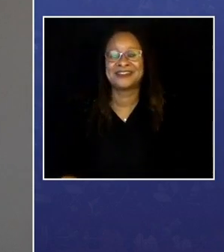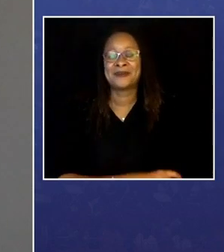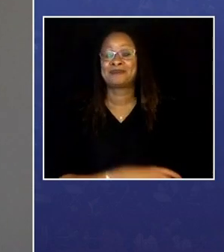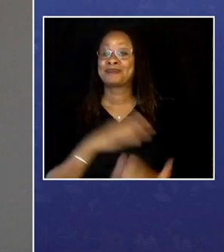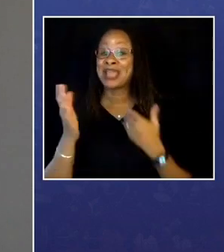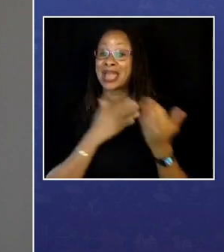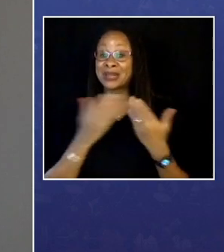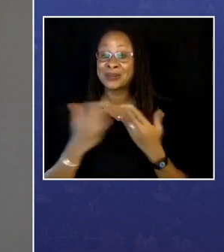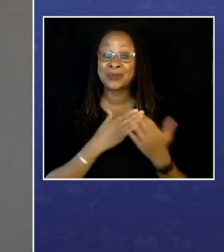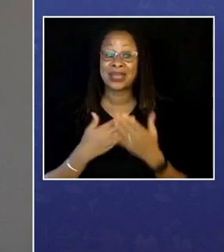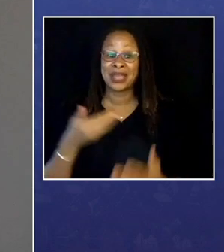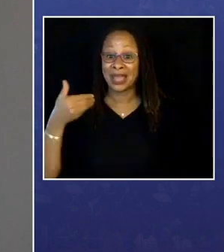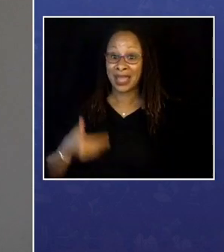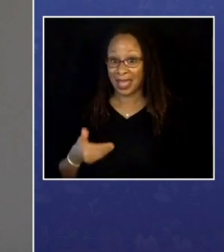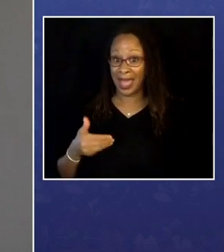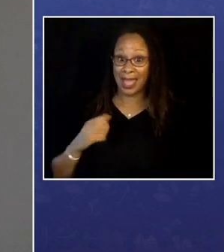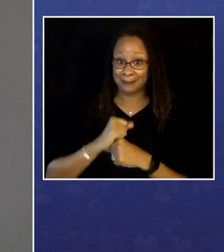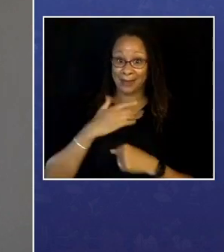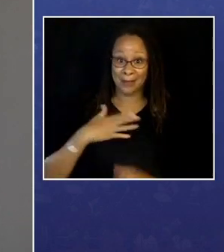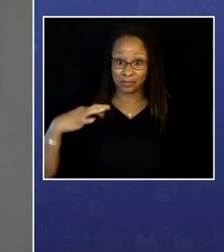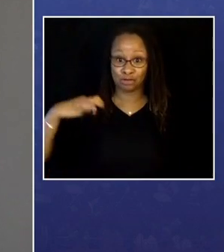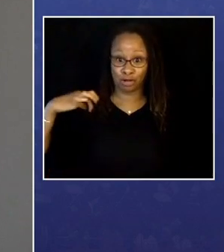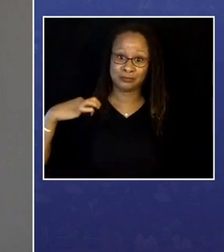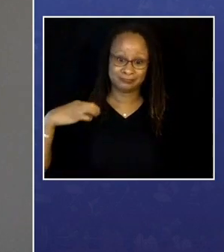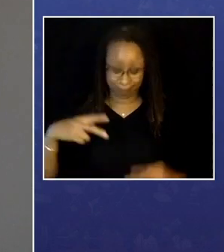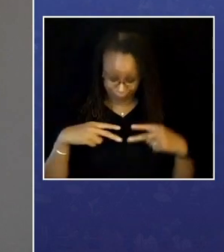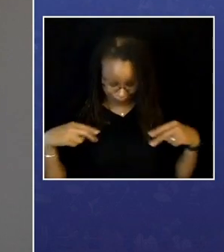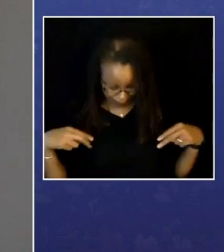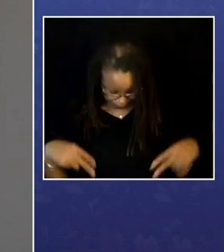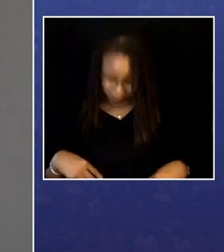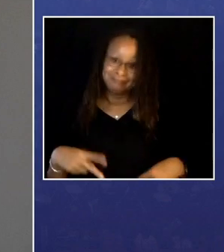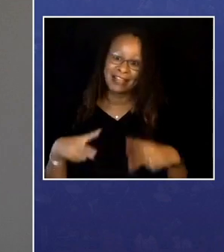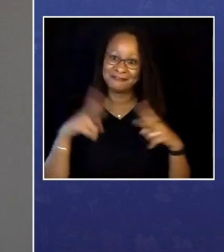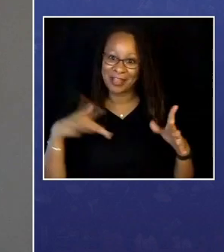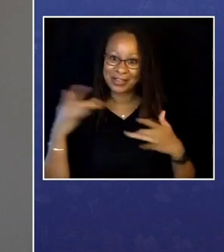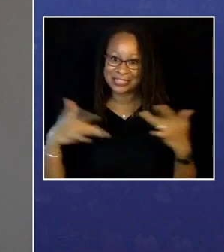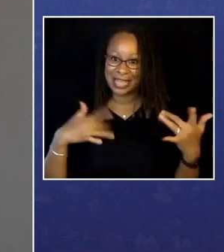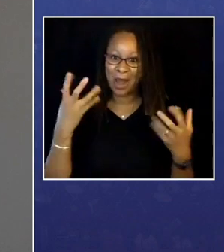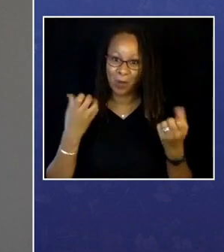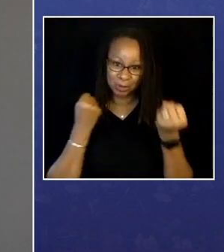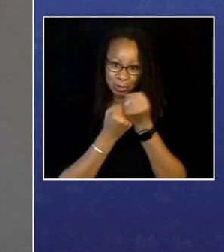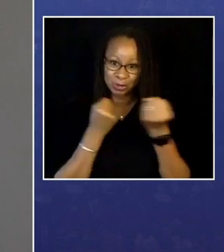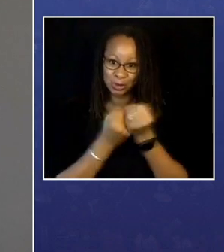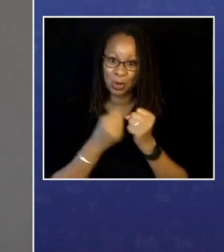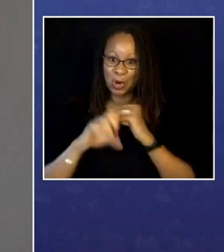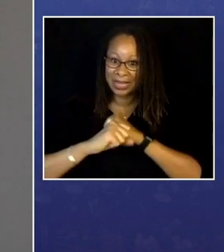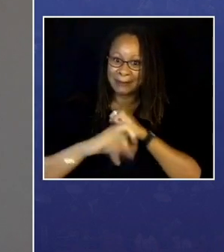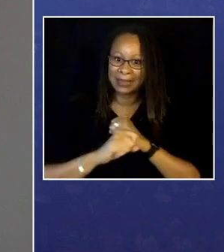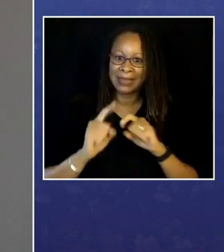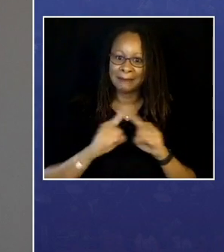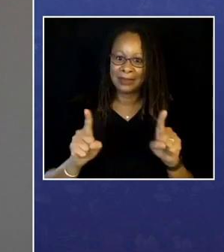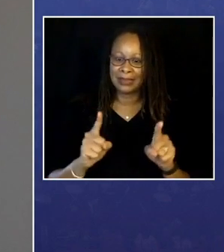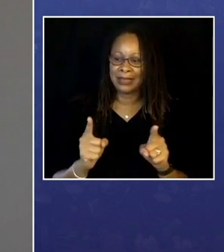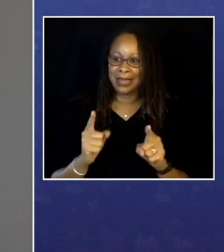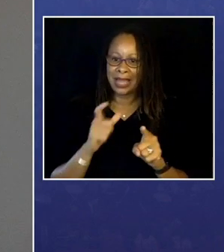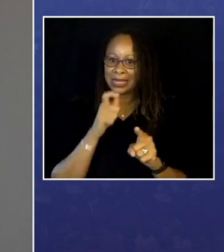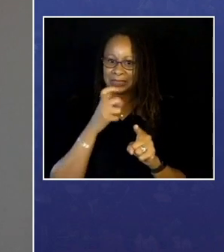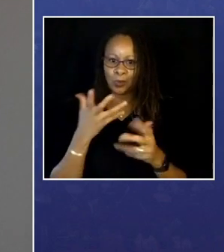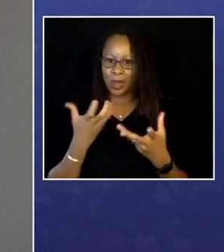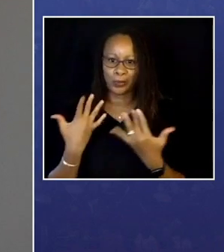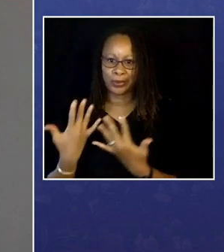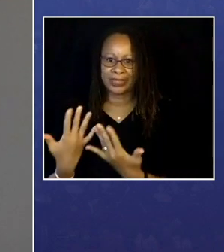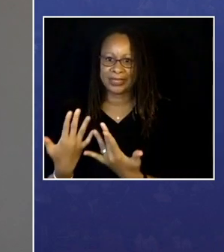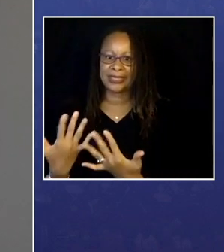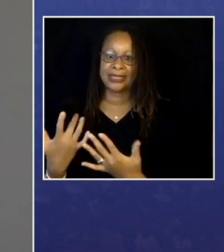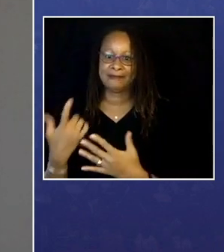Anyway, I made my own shirt, which is very exciting because I wanted to support the campaign and I was just a little